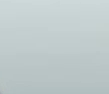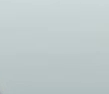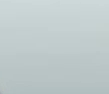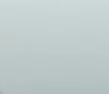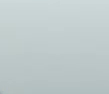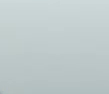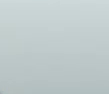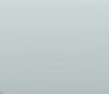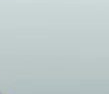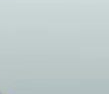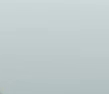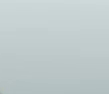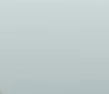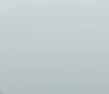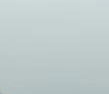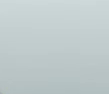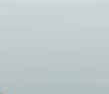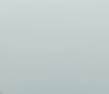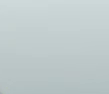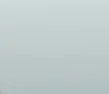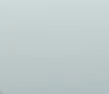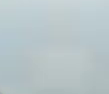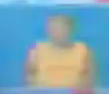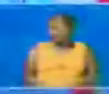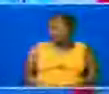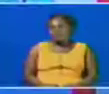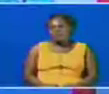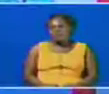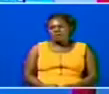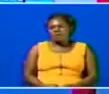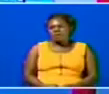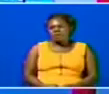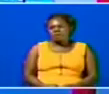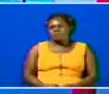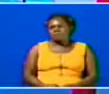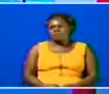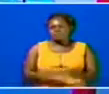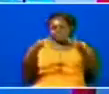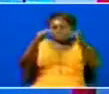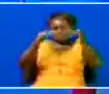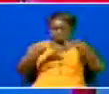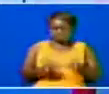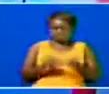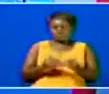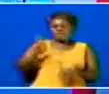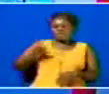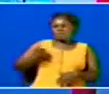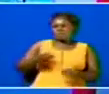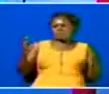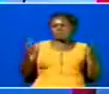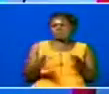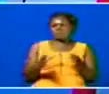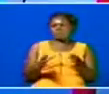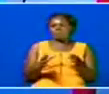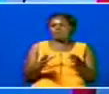have Joram Okombo, Leonard Basoton, and Baselias Kipyegon in the men's category. We move on to the women's